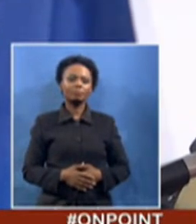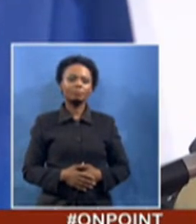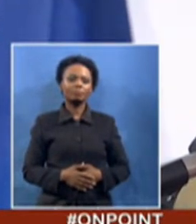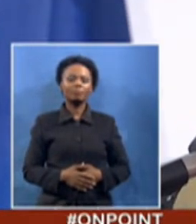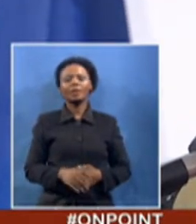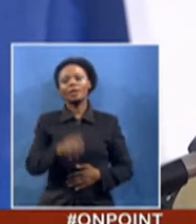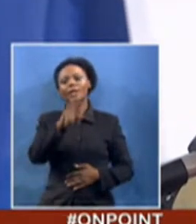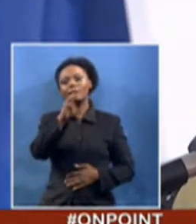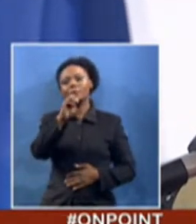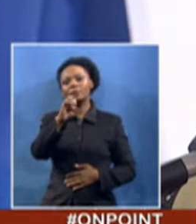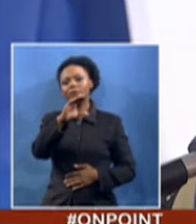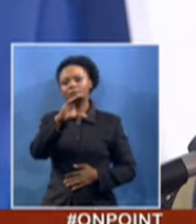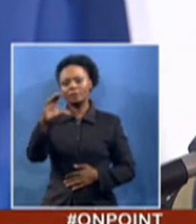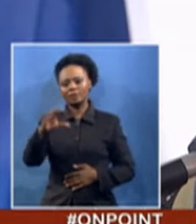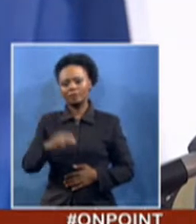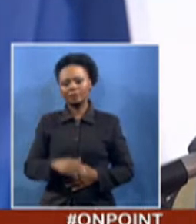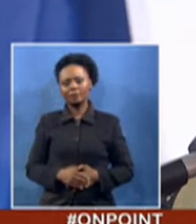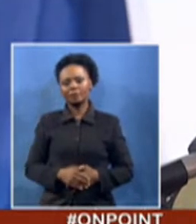MEC Memahase,